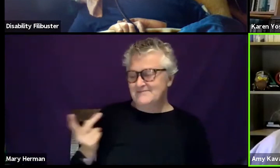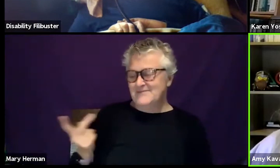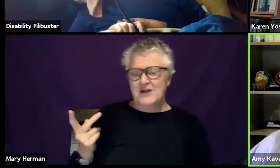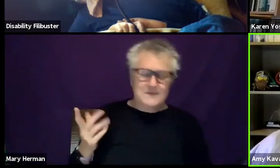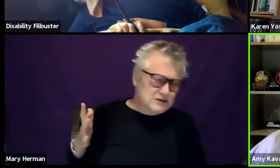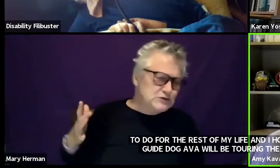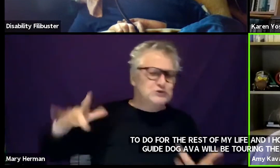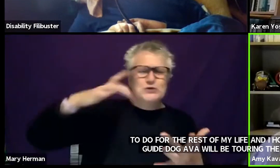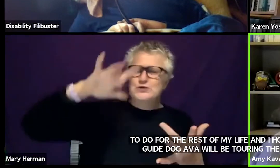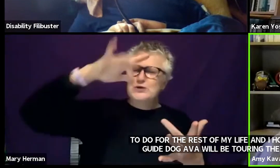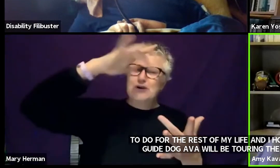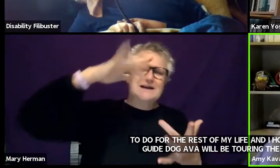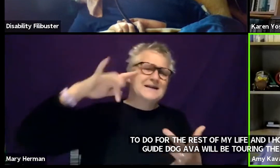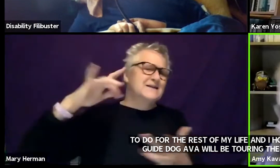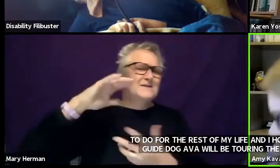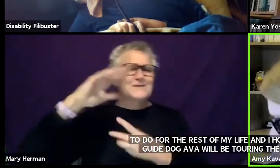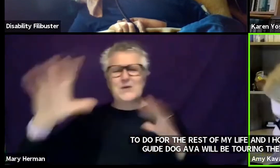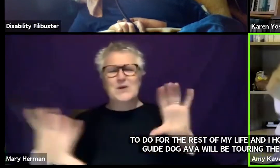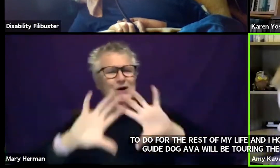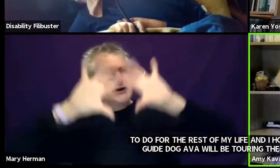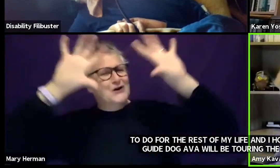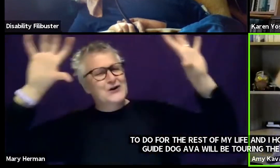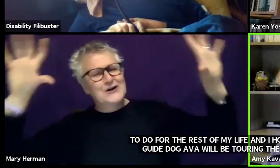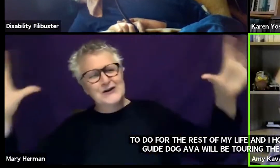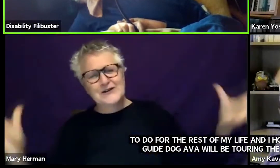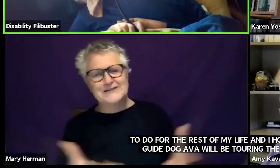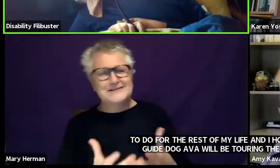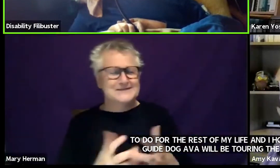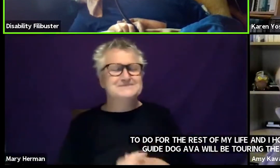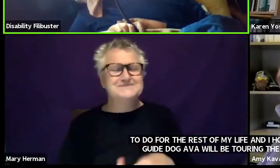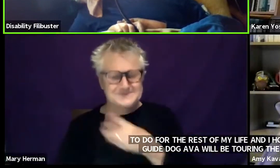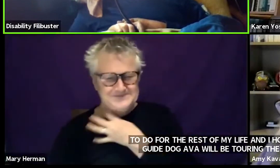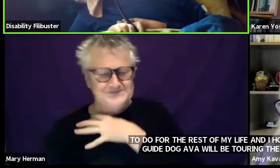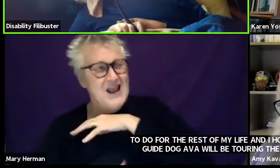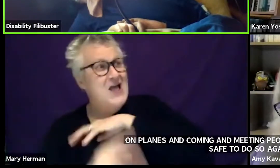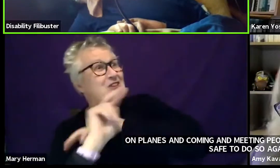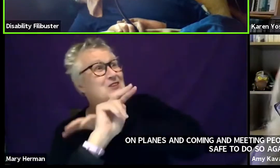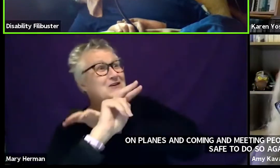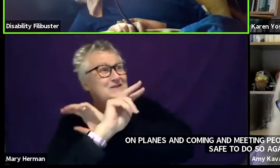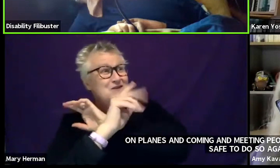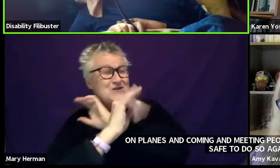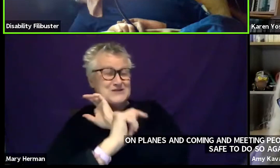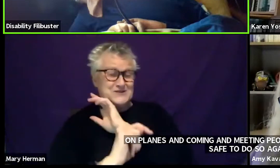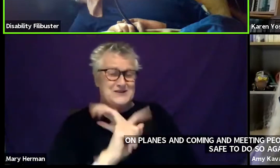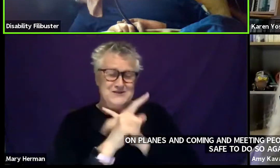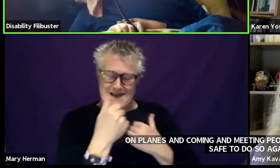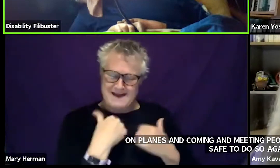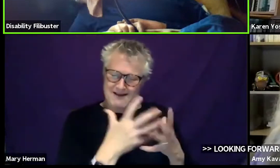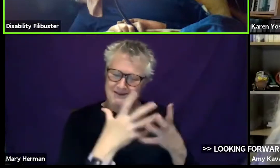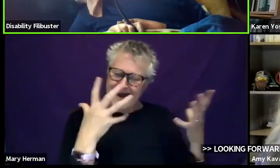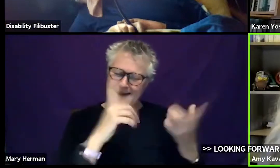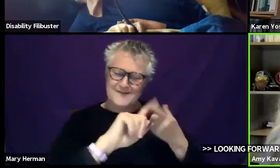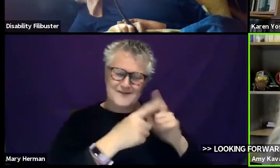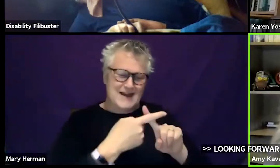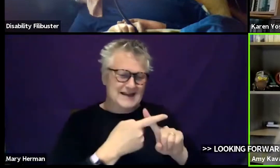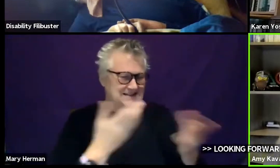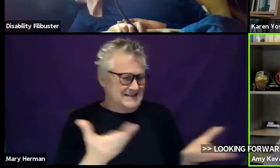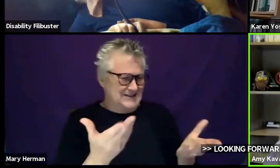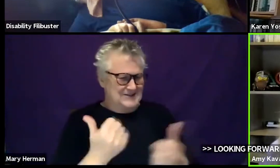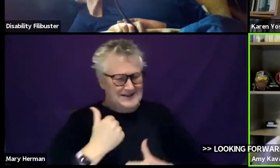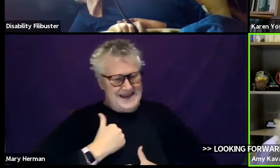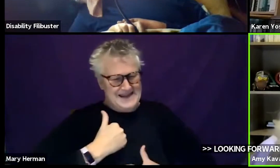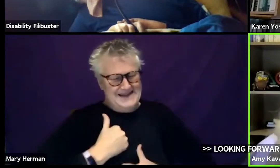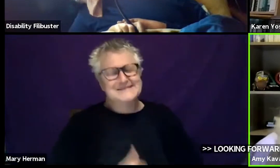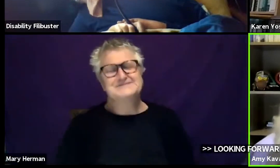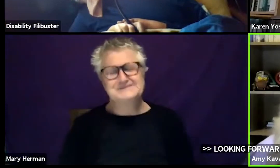in person when it's safe to do so again. And looking forward to it. You've got lots of friends in Canada. Absolutely. Thank you.